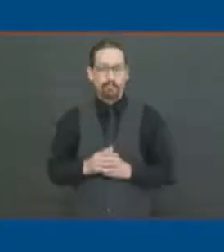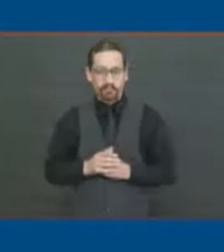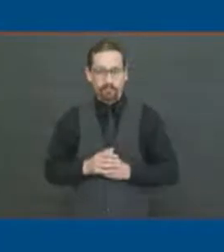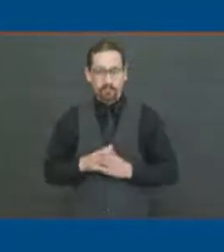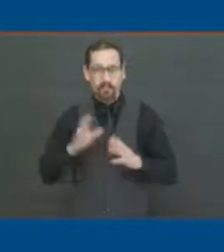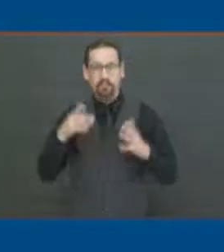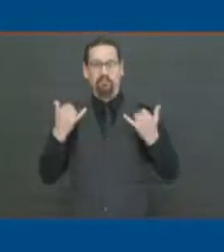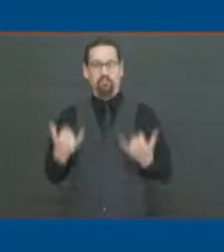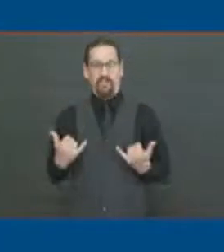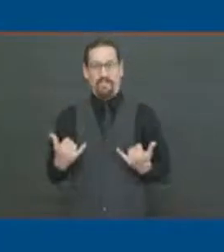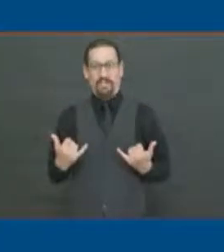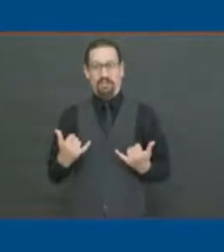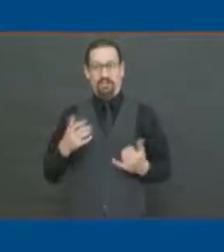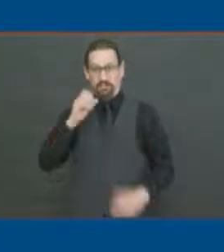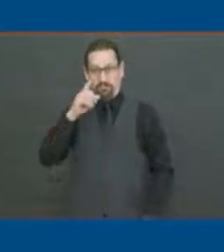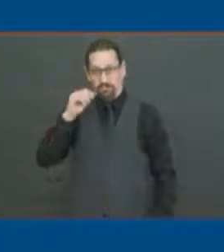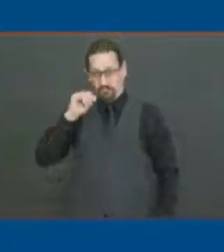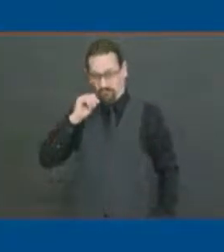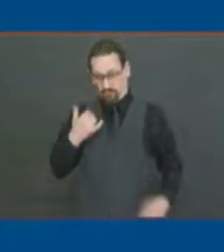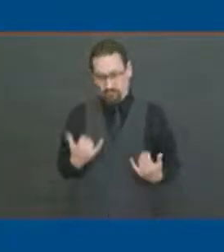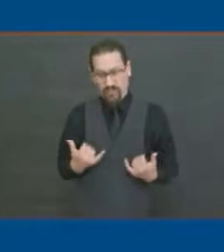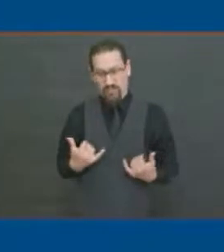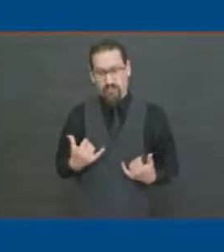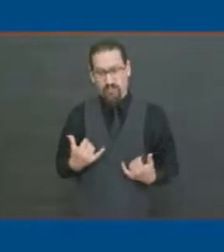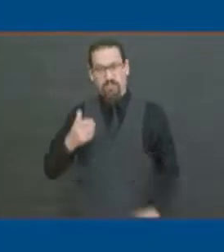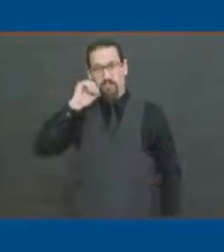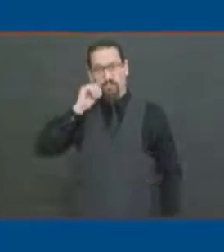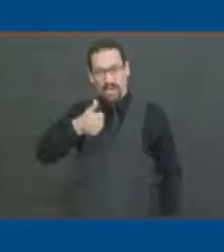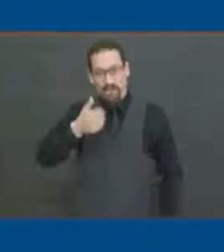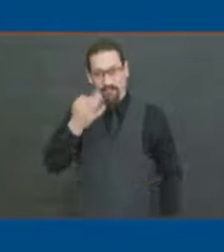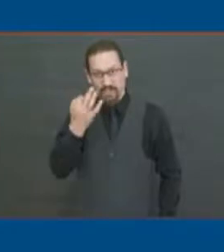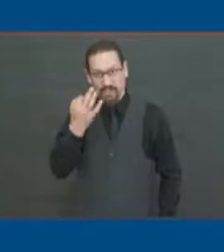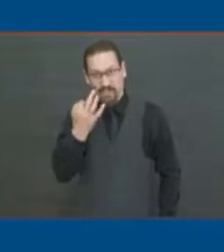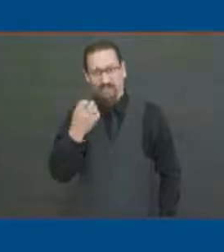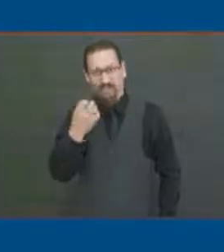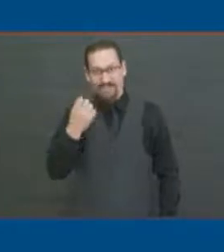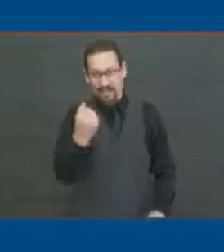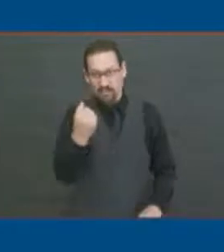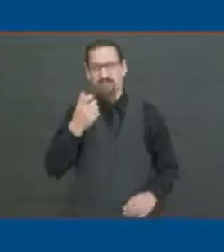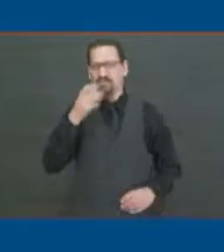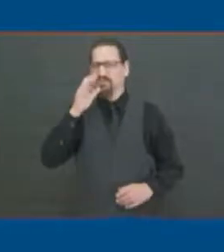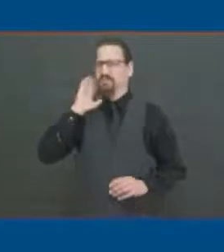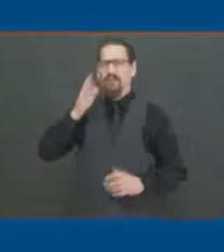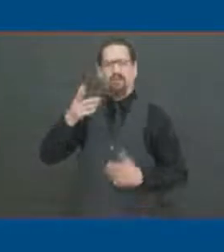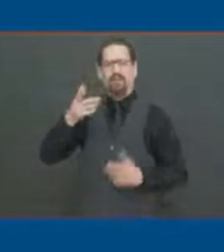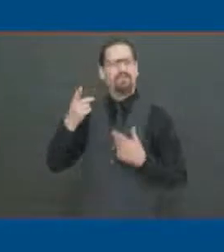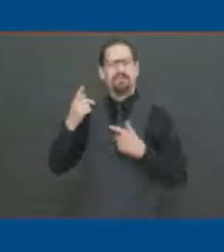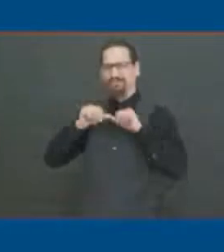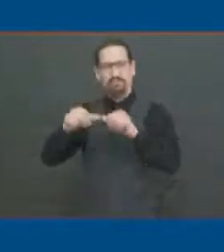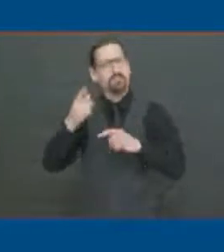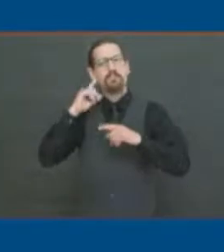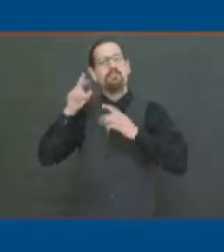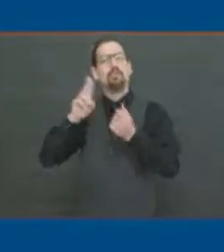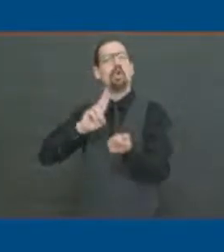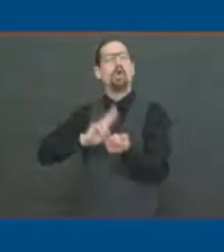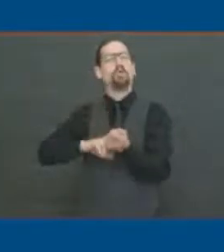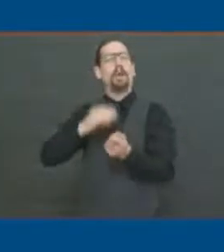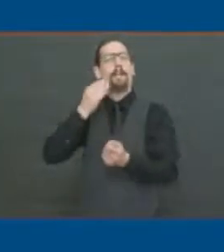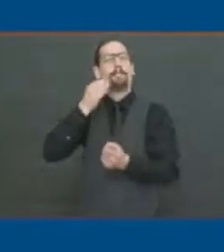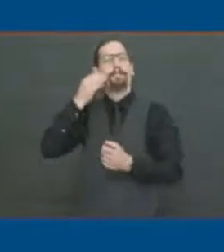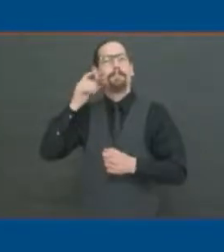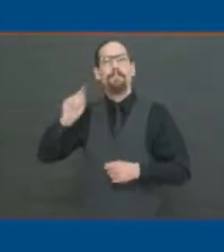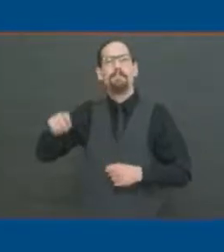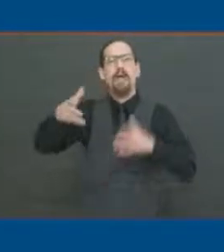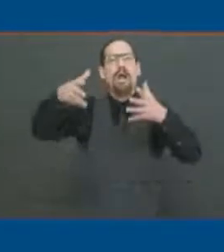densely populated communities. Every nursing home. So we believe that this increase is a reflection of where we are doing the